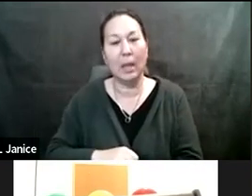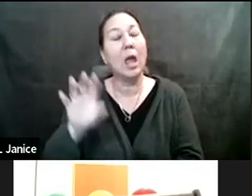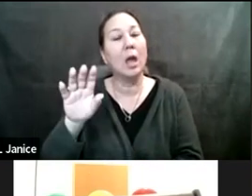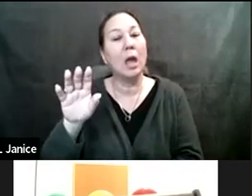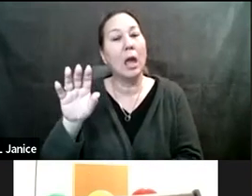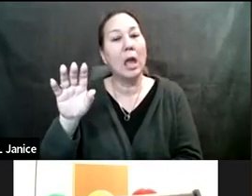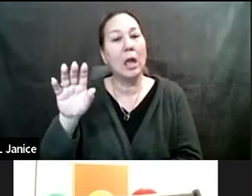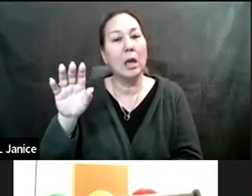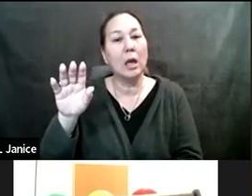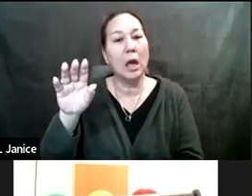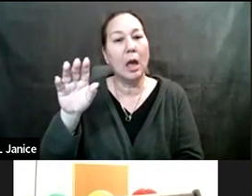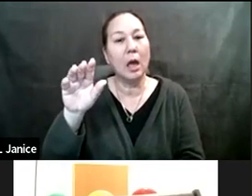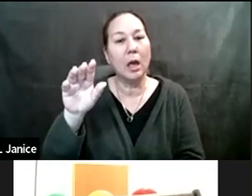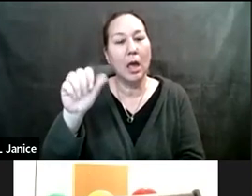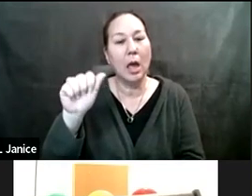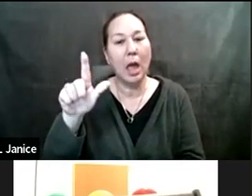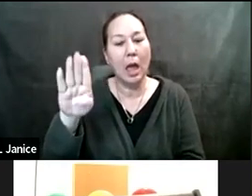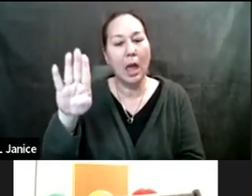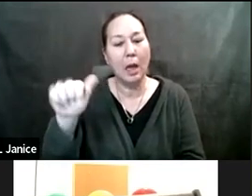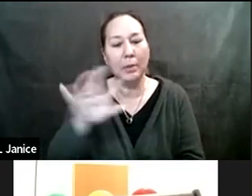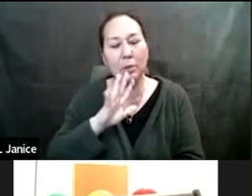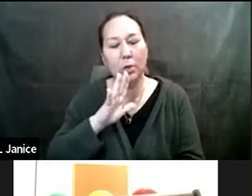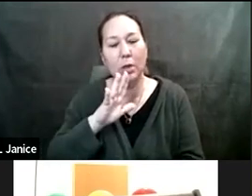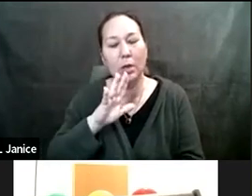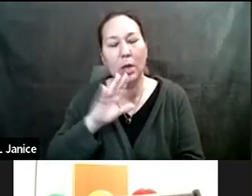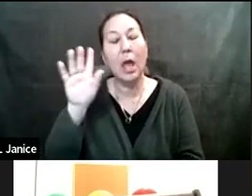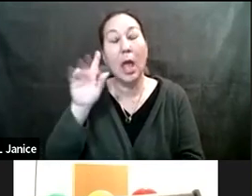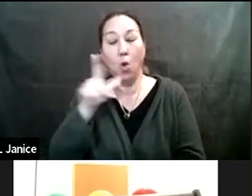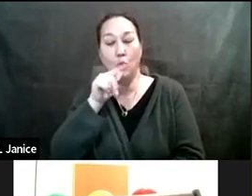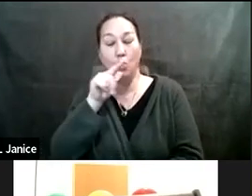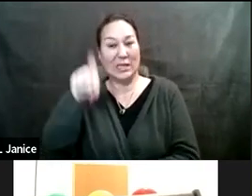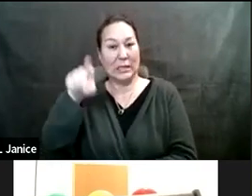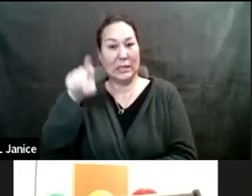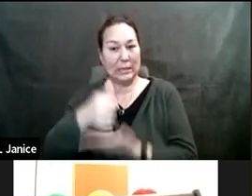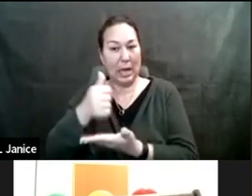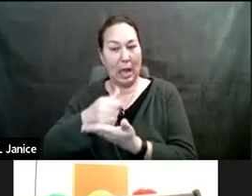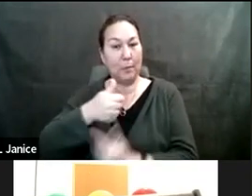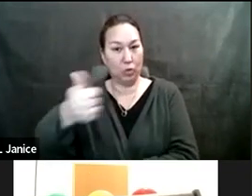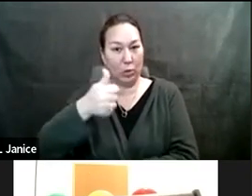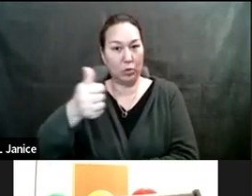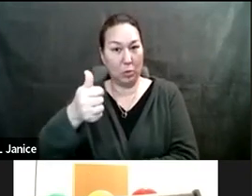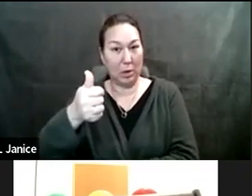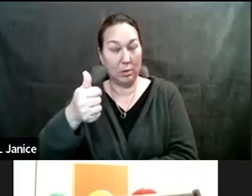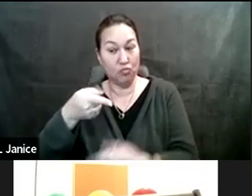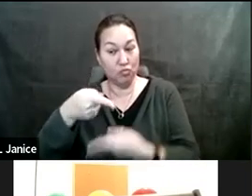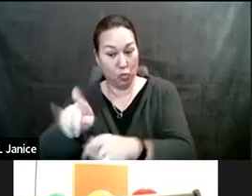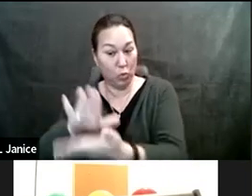door-to-door Transportation during the school year will receive door-to-door Transportation during summer